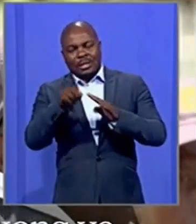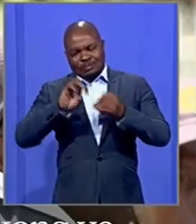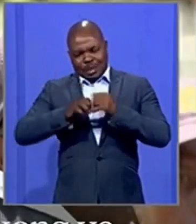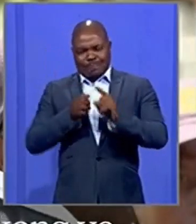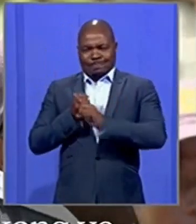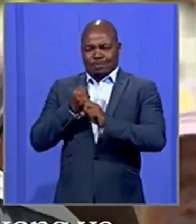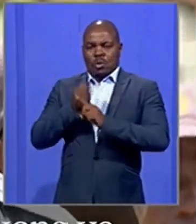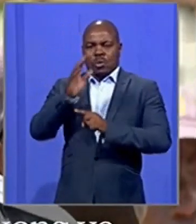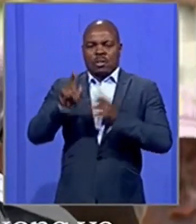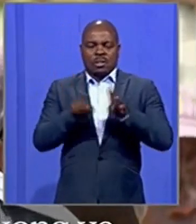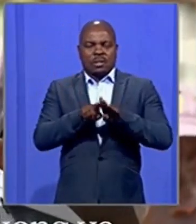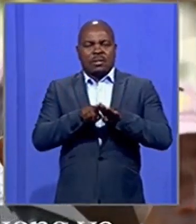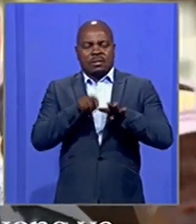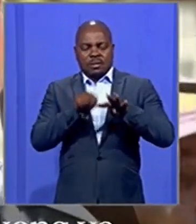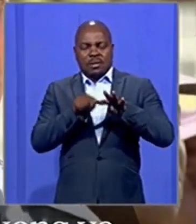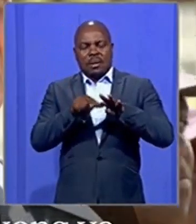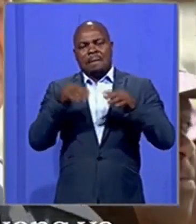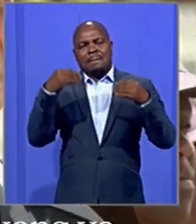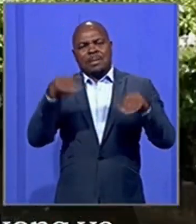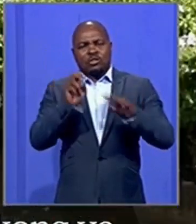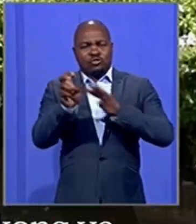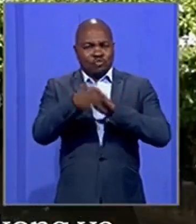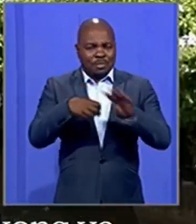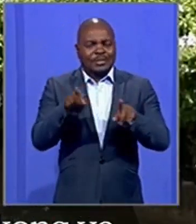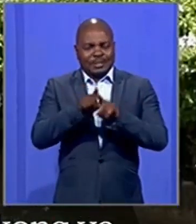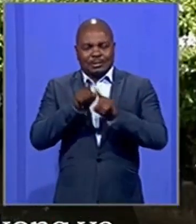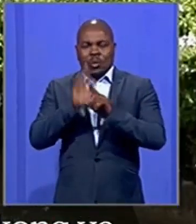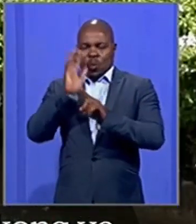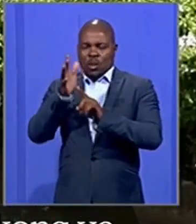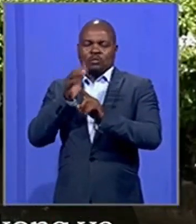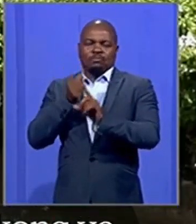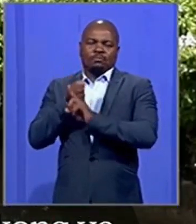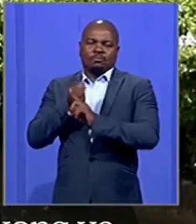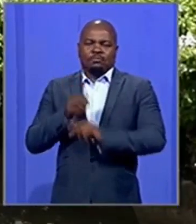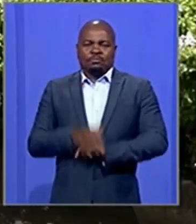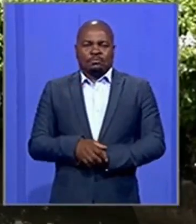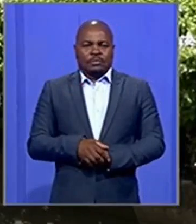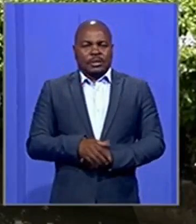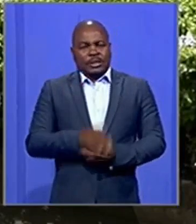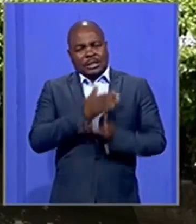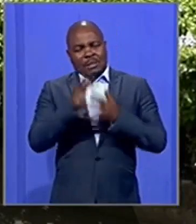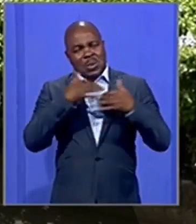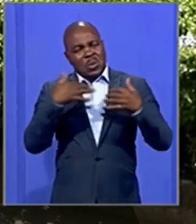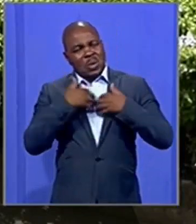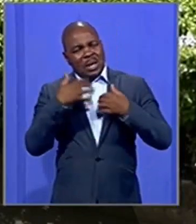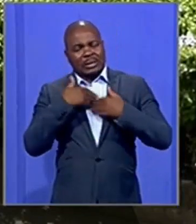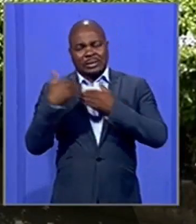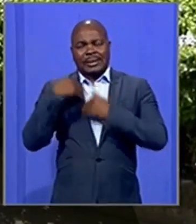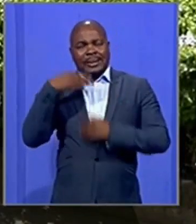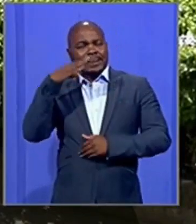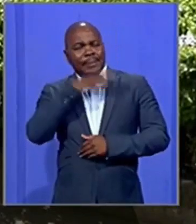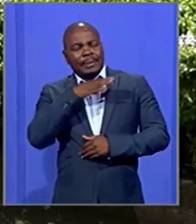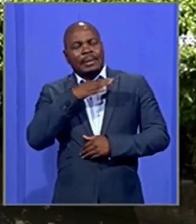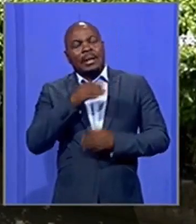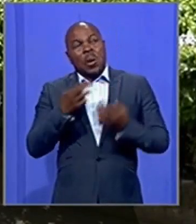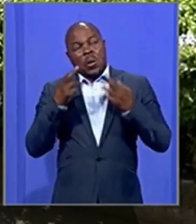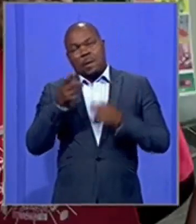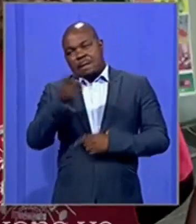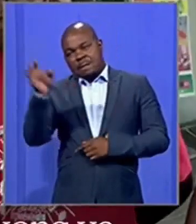well as business robberies amongst others. Baagi ba ba tshwenyegileng ka ga pabalesego ya bona ba solofela fa sepodisi se tla dira tiro ya